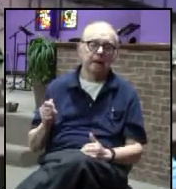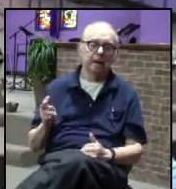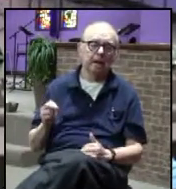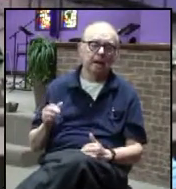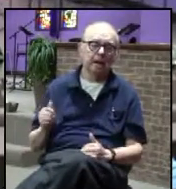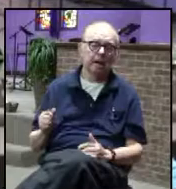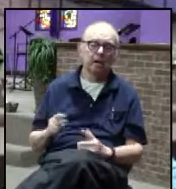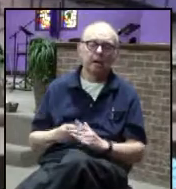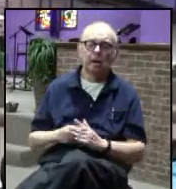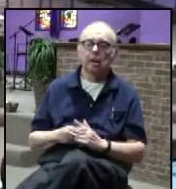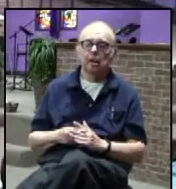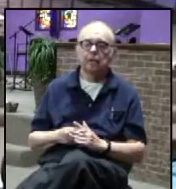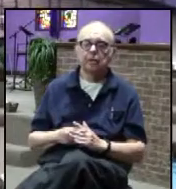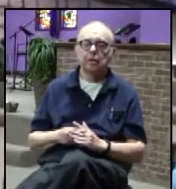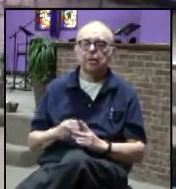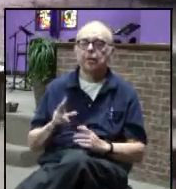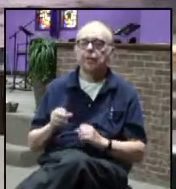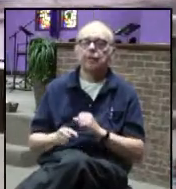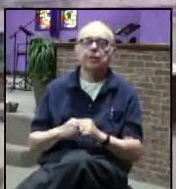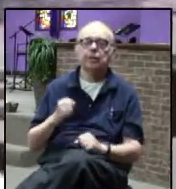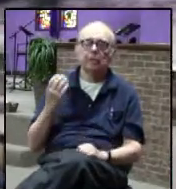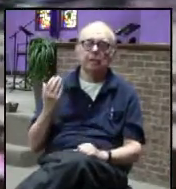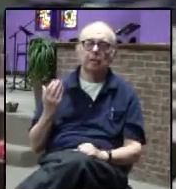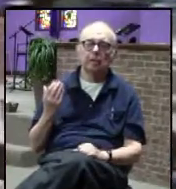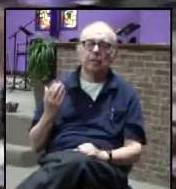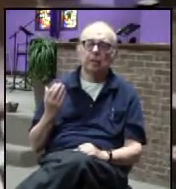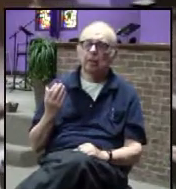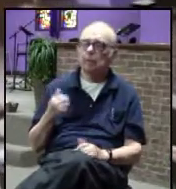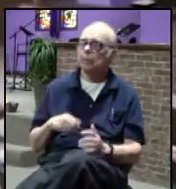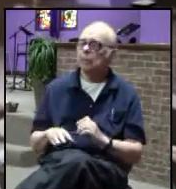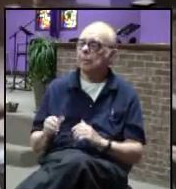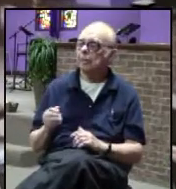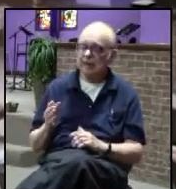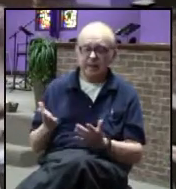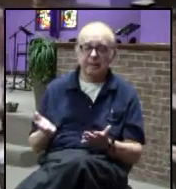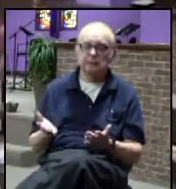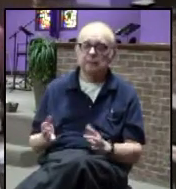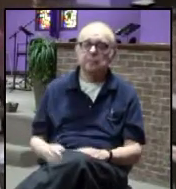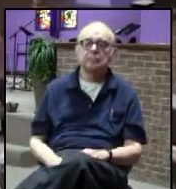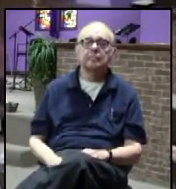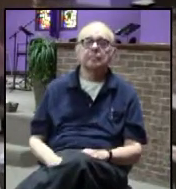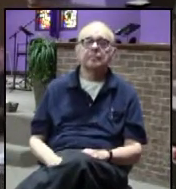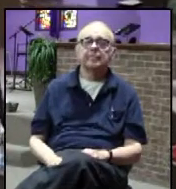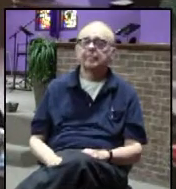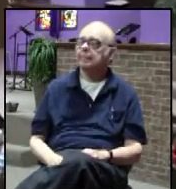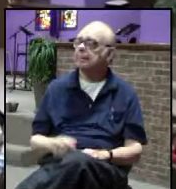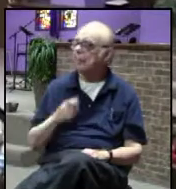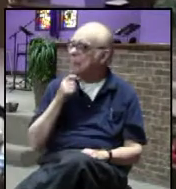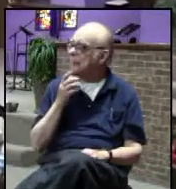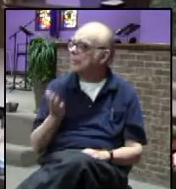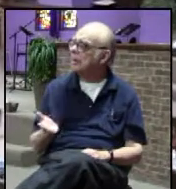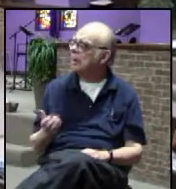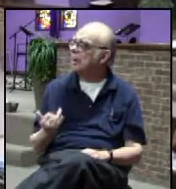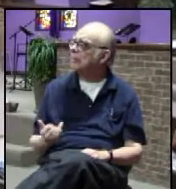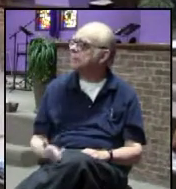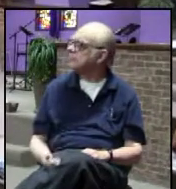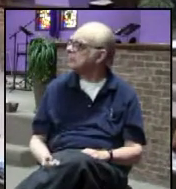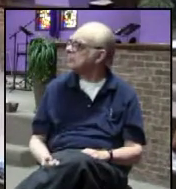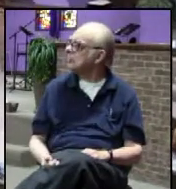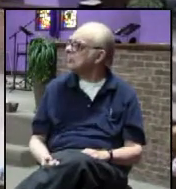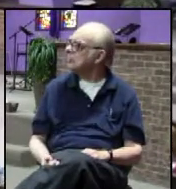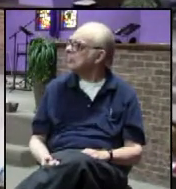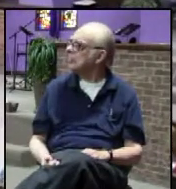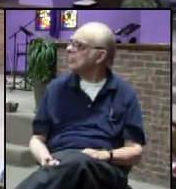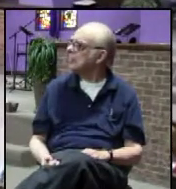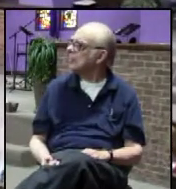We started Awana 30 years ago. Were you in Awana? Yes. Who's in Awana now?